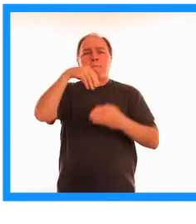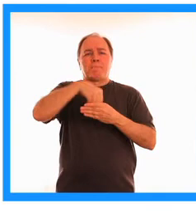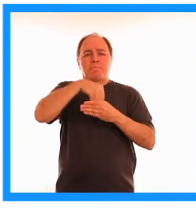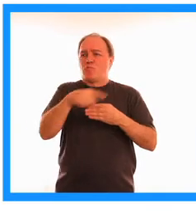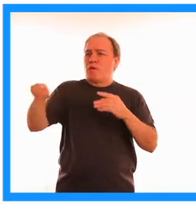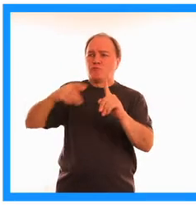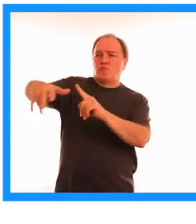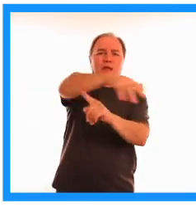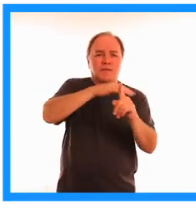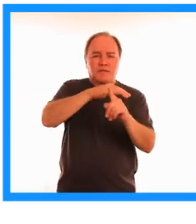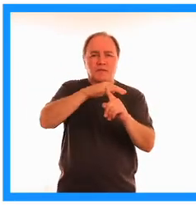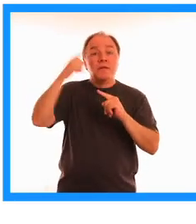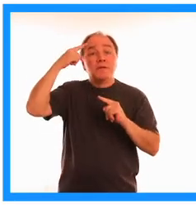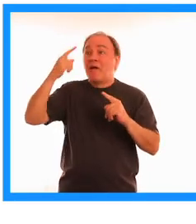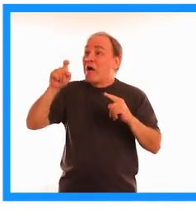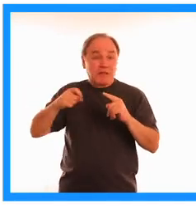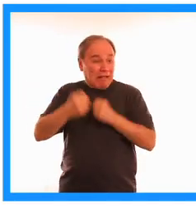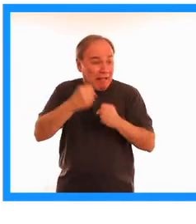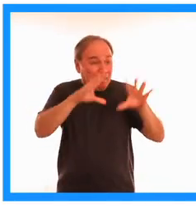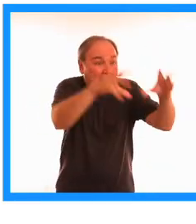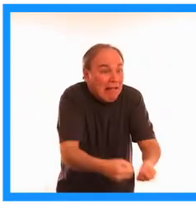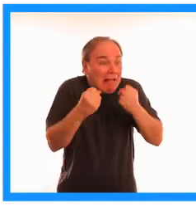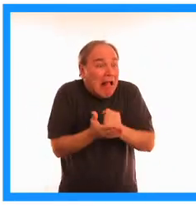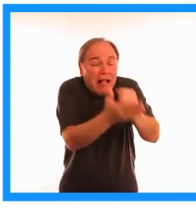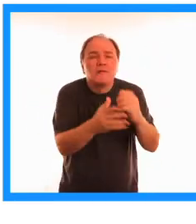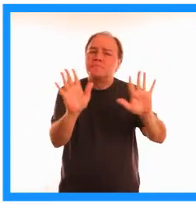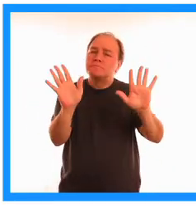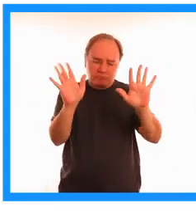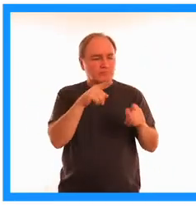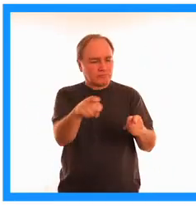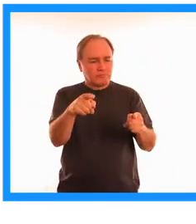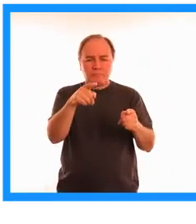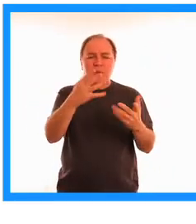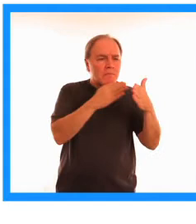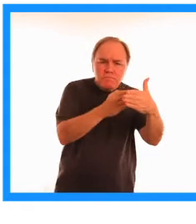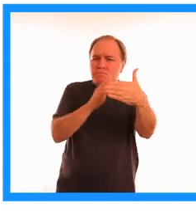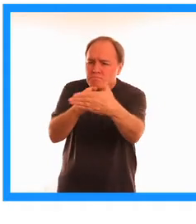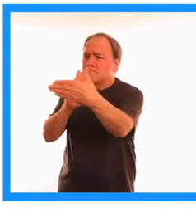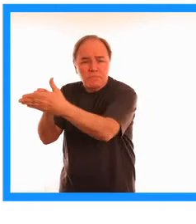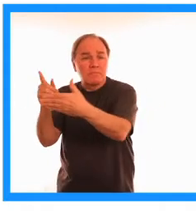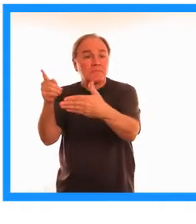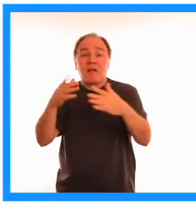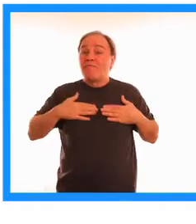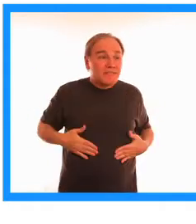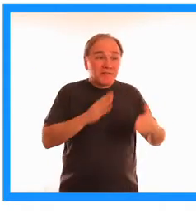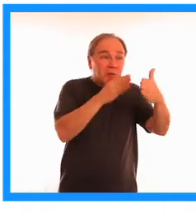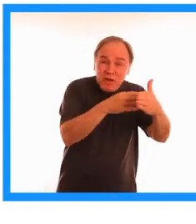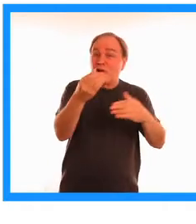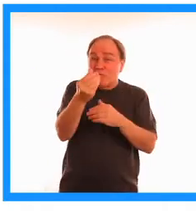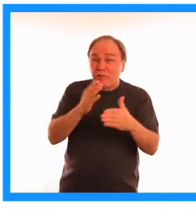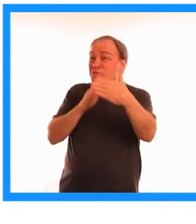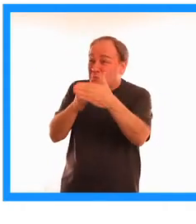not on rescuing the child, but on removing the physical, cultural, economic, communication, and mobility barriers